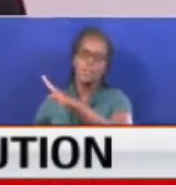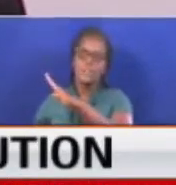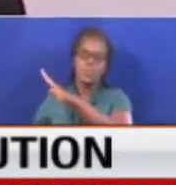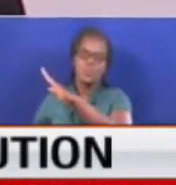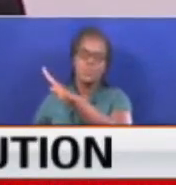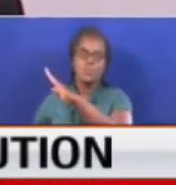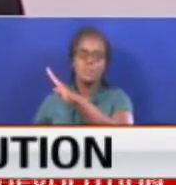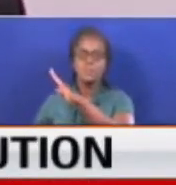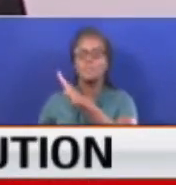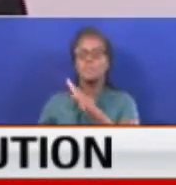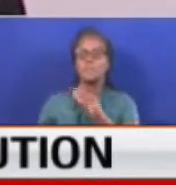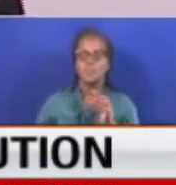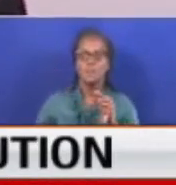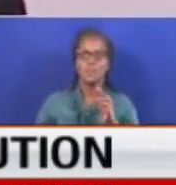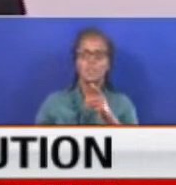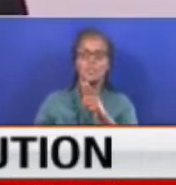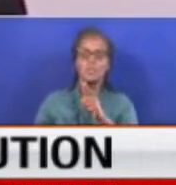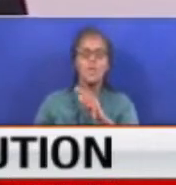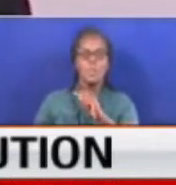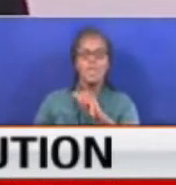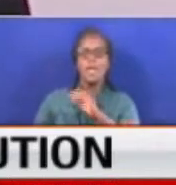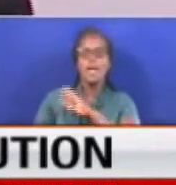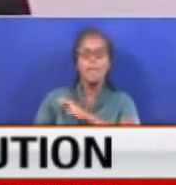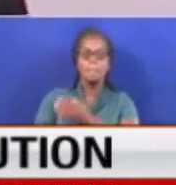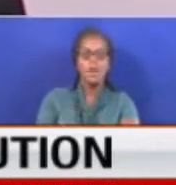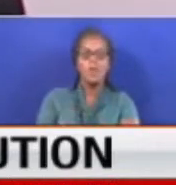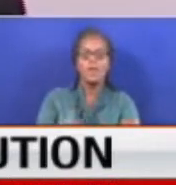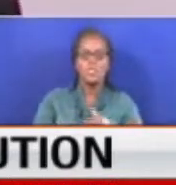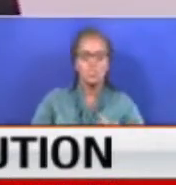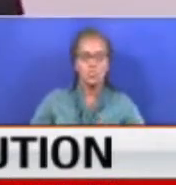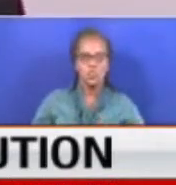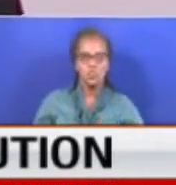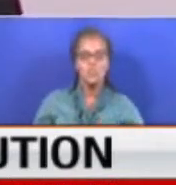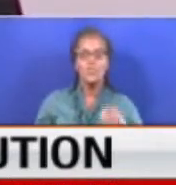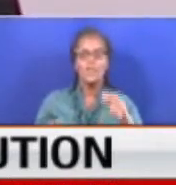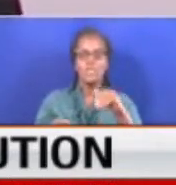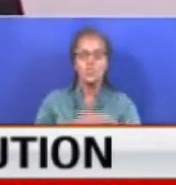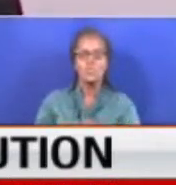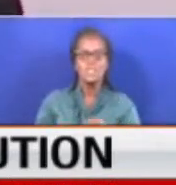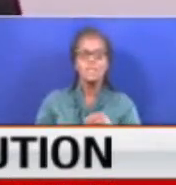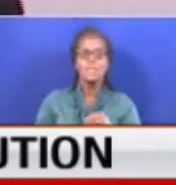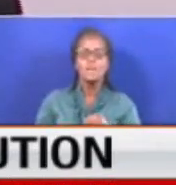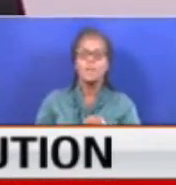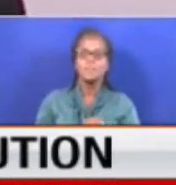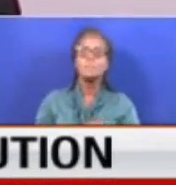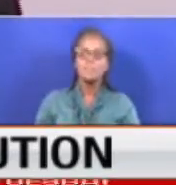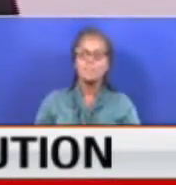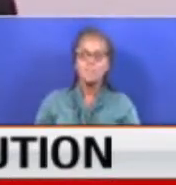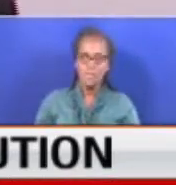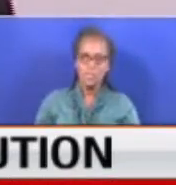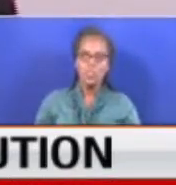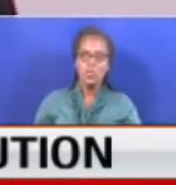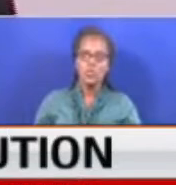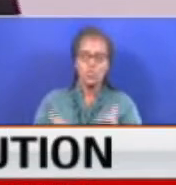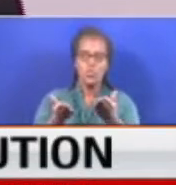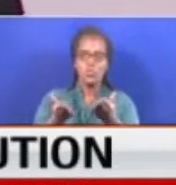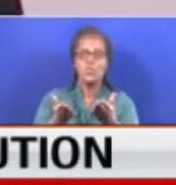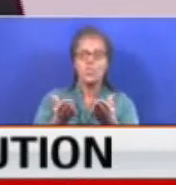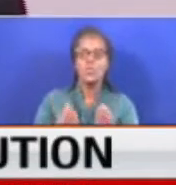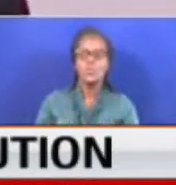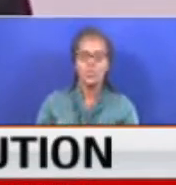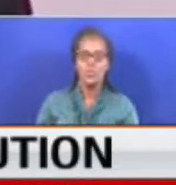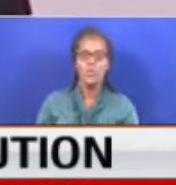The theme will be empowering youth for inclusive economic growth, the role of the bottom-up economic transformation agenda in